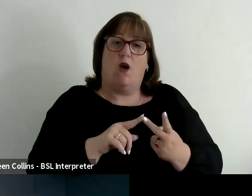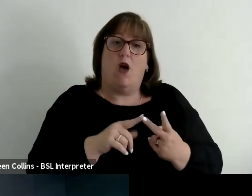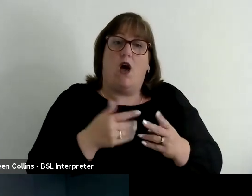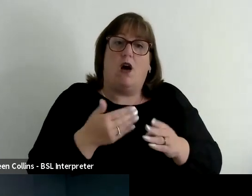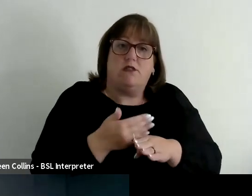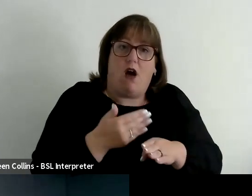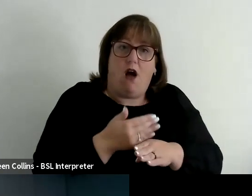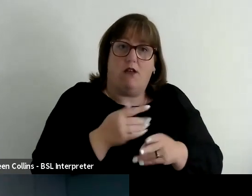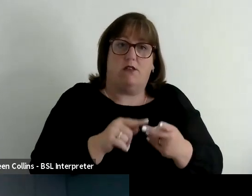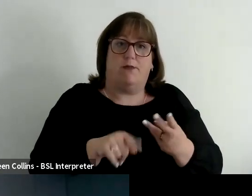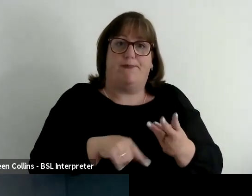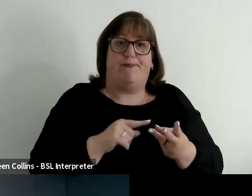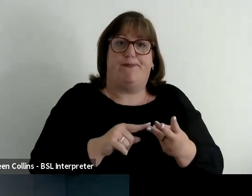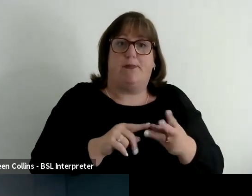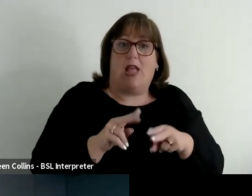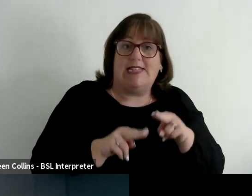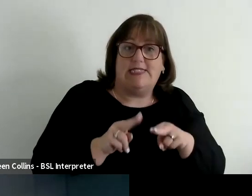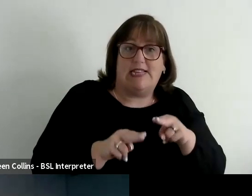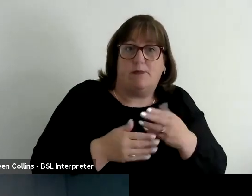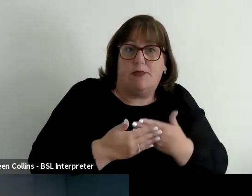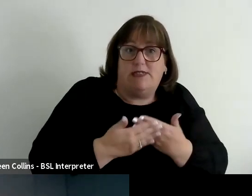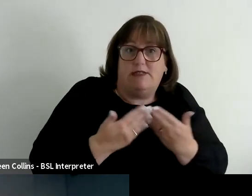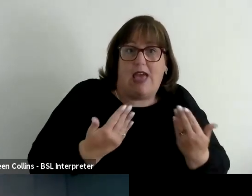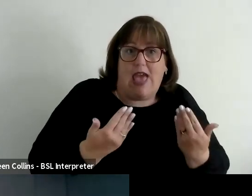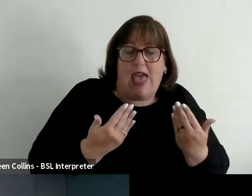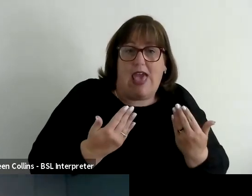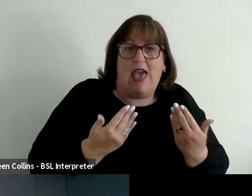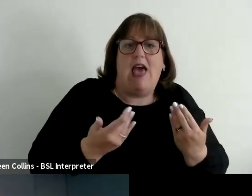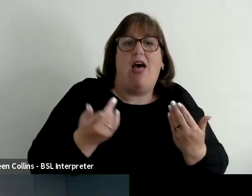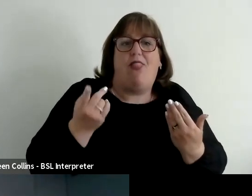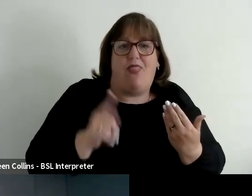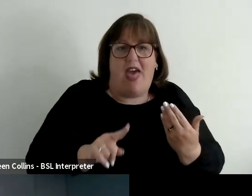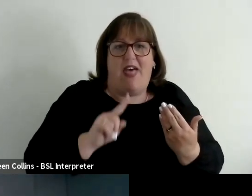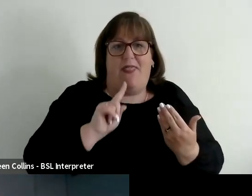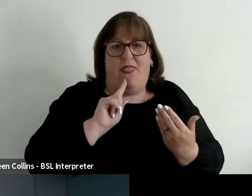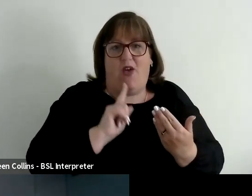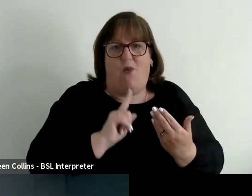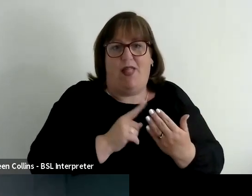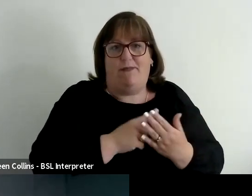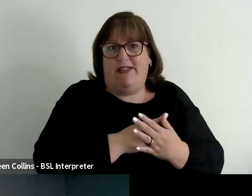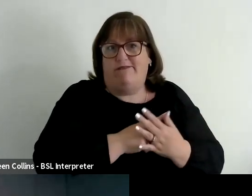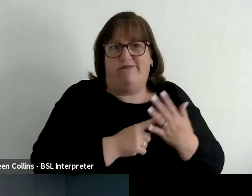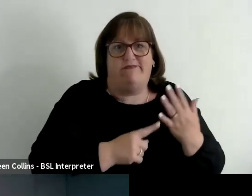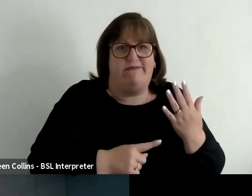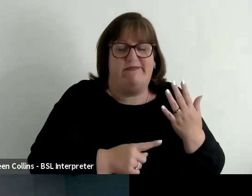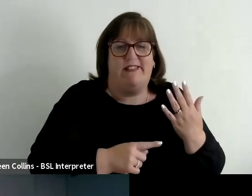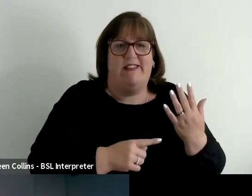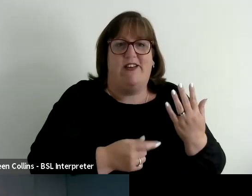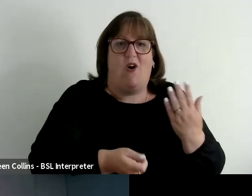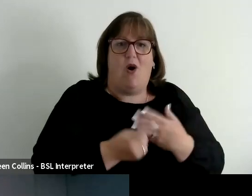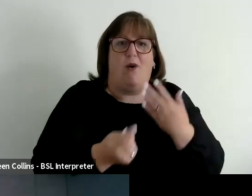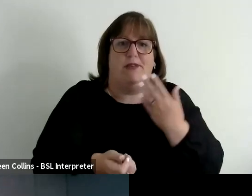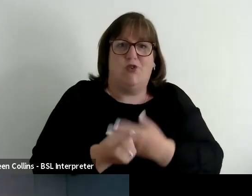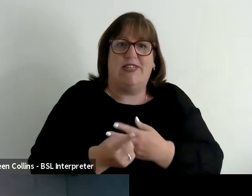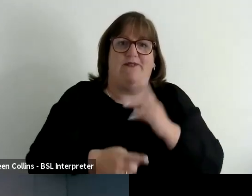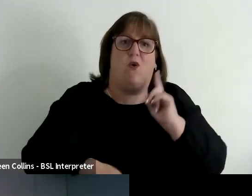day. And there'll be a series of then meetings with different people, depending on the seniority of the role and who